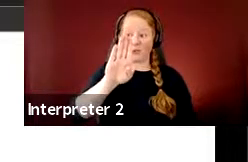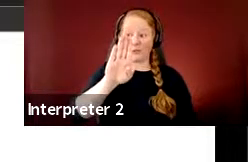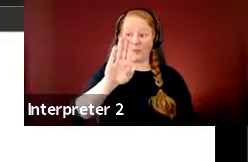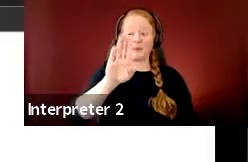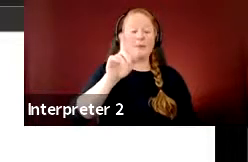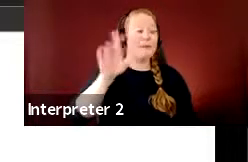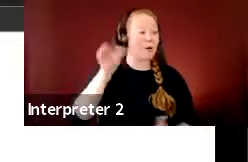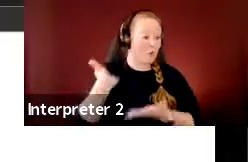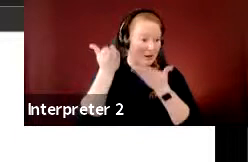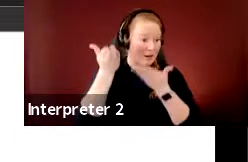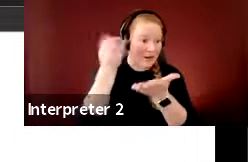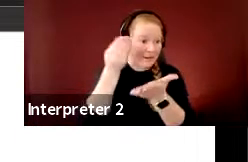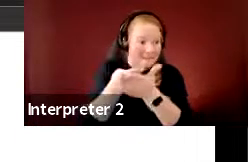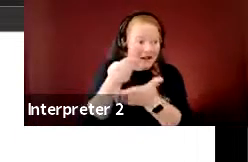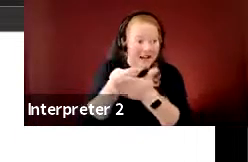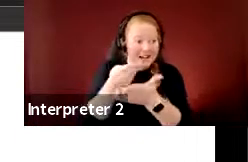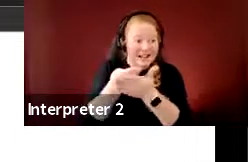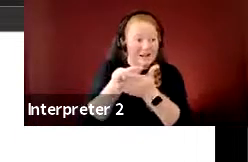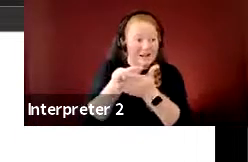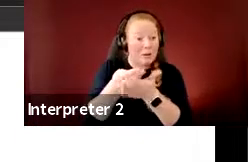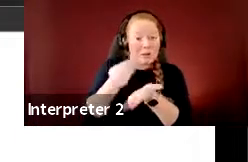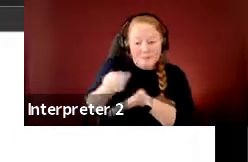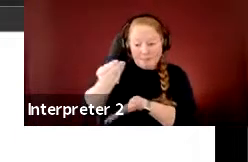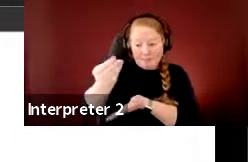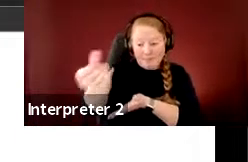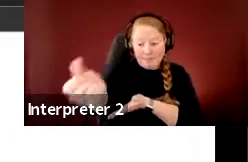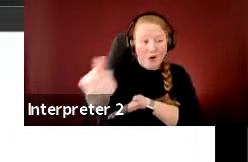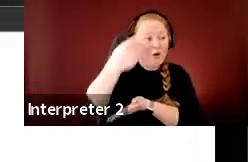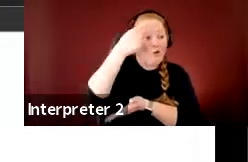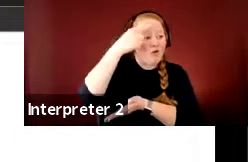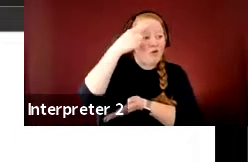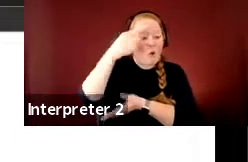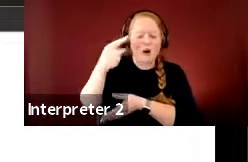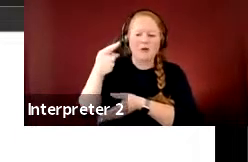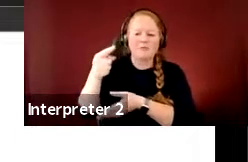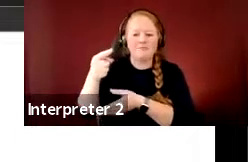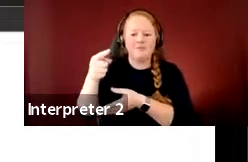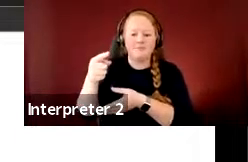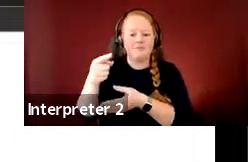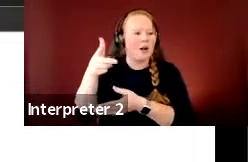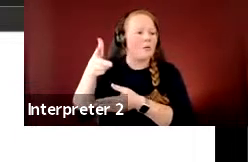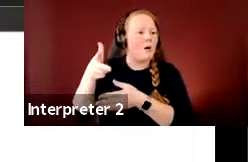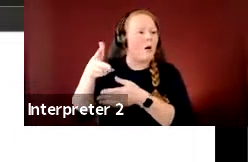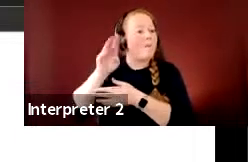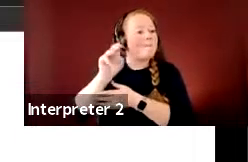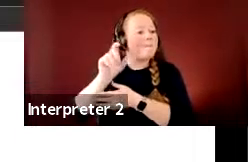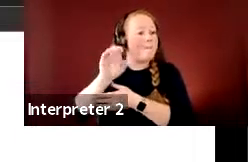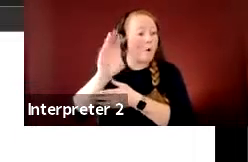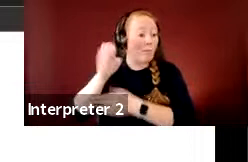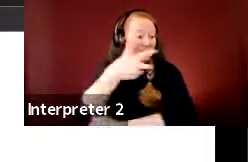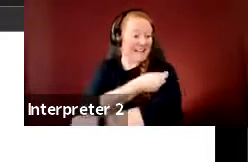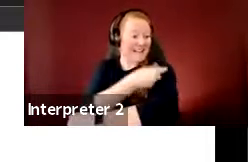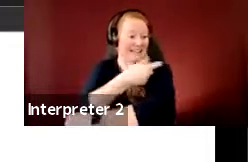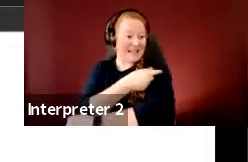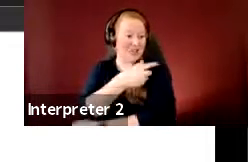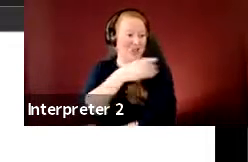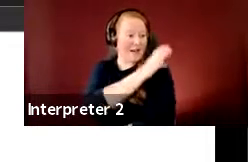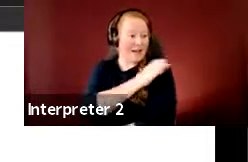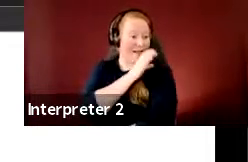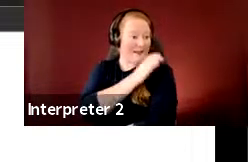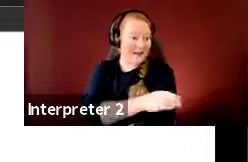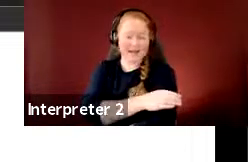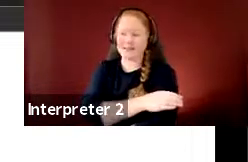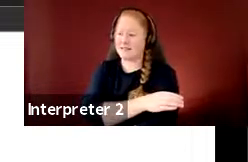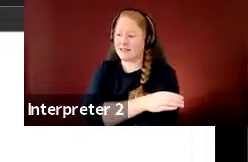that money be allotted toward mobile vaccination clinics, public education, and community canvassing efforts to